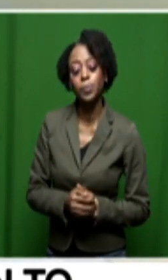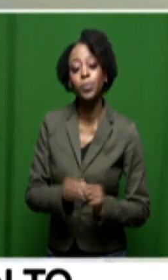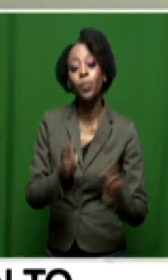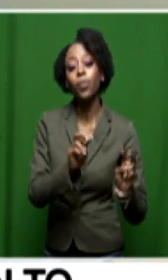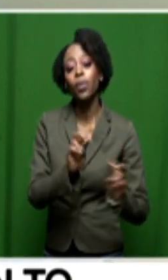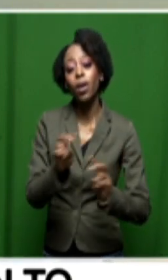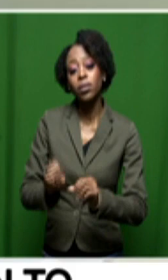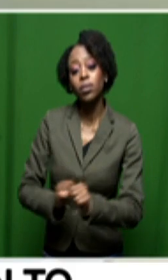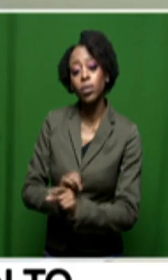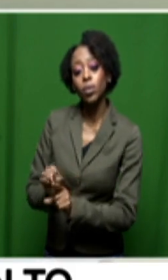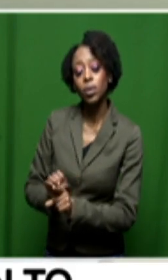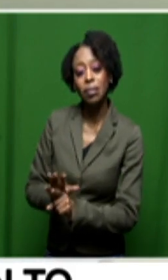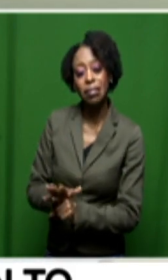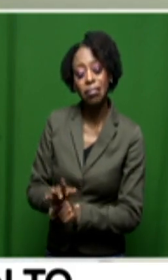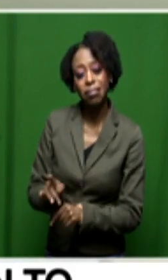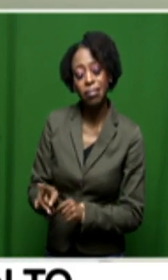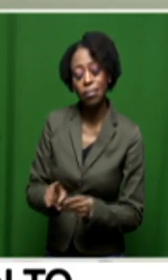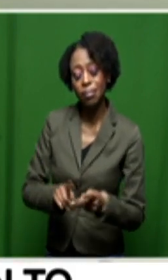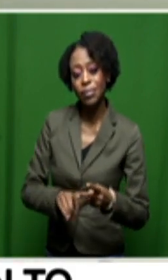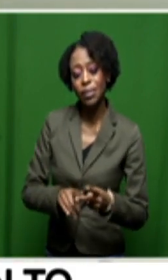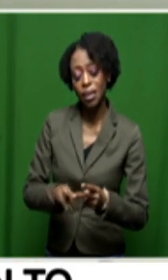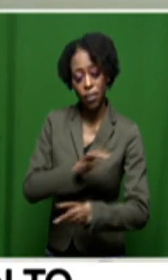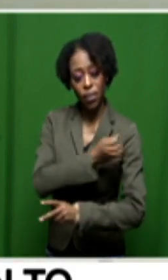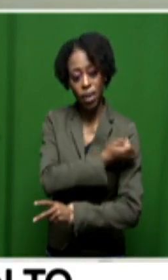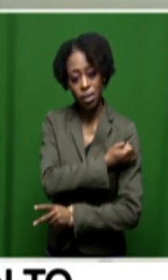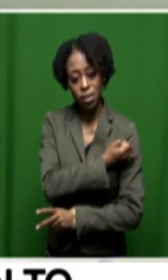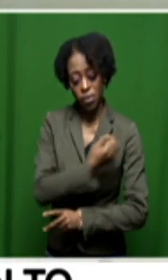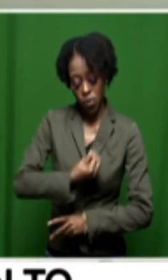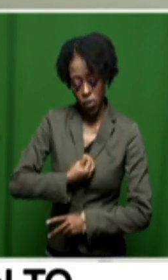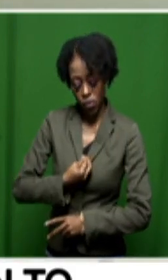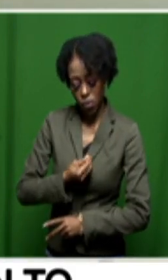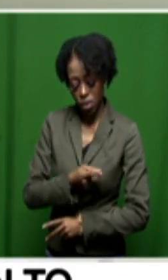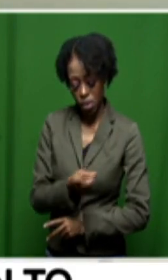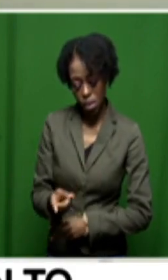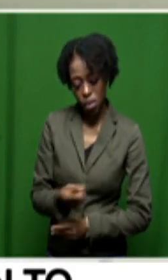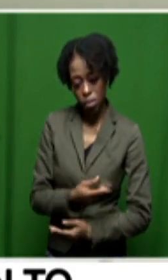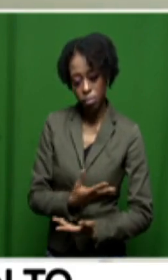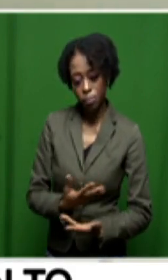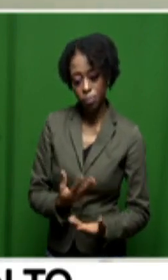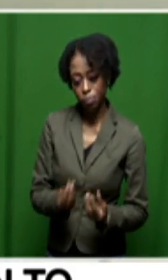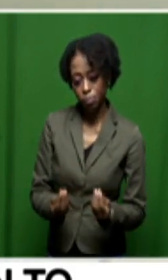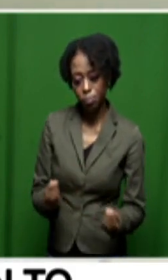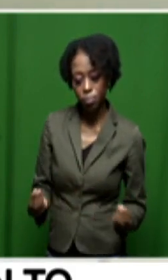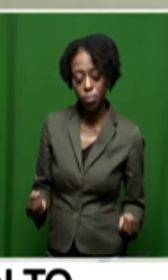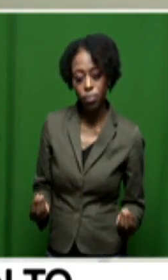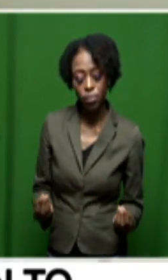the issue around coronavirus and vaccines for young children, I must think,